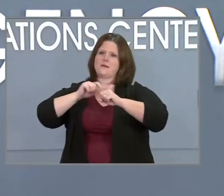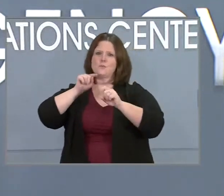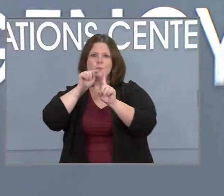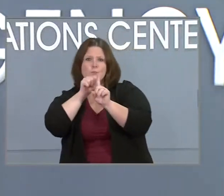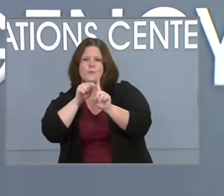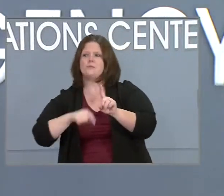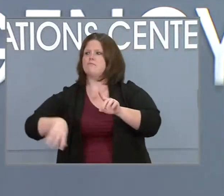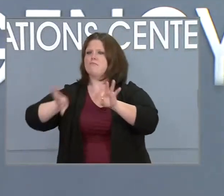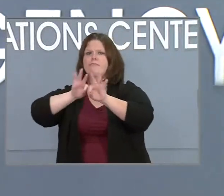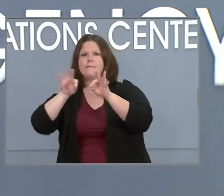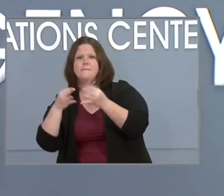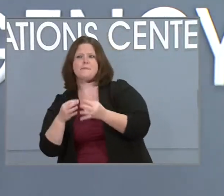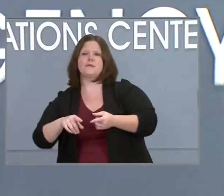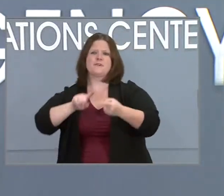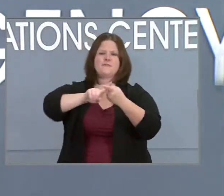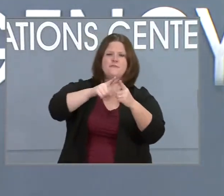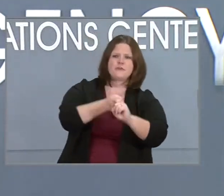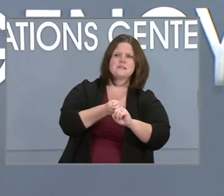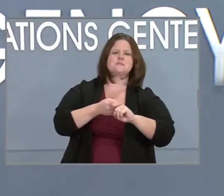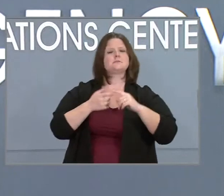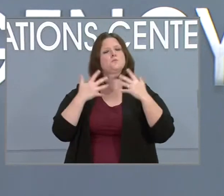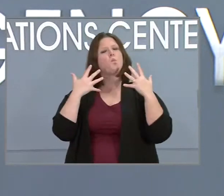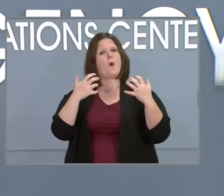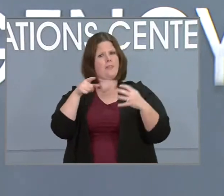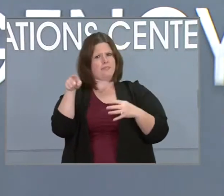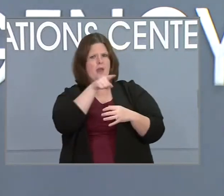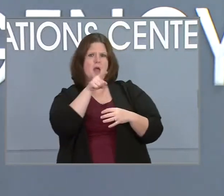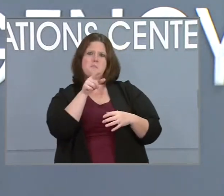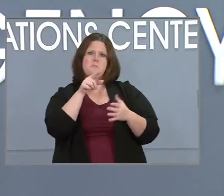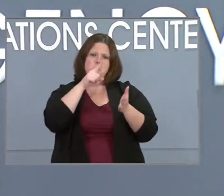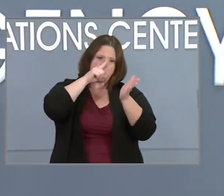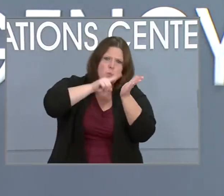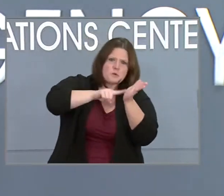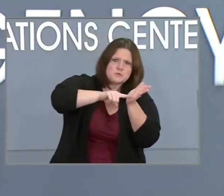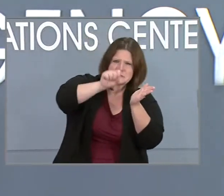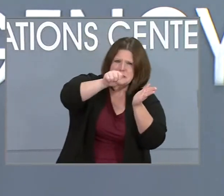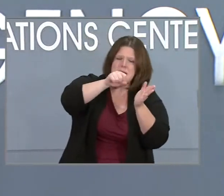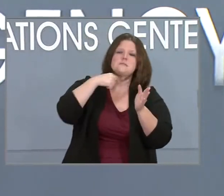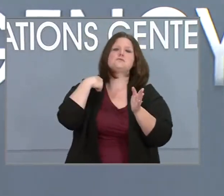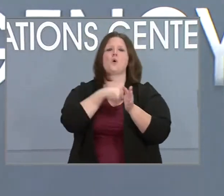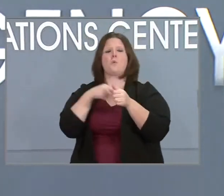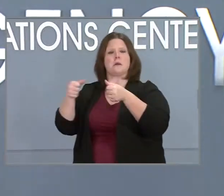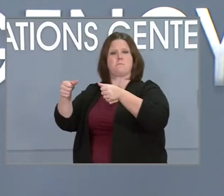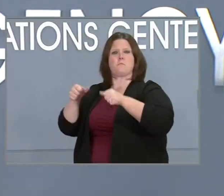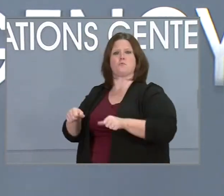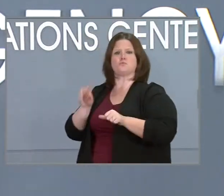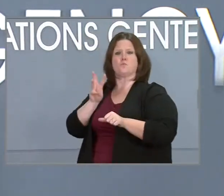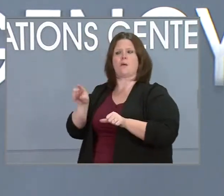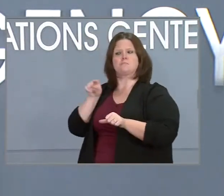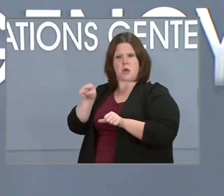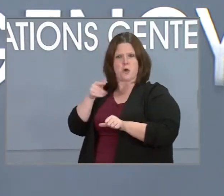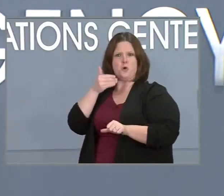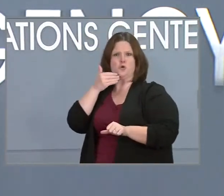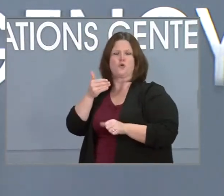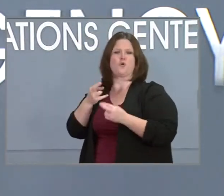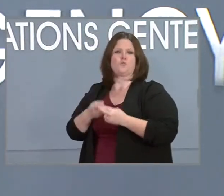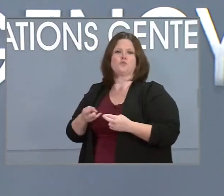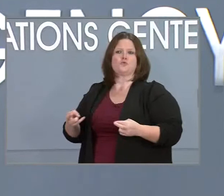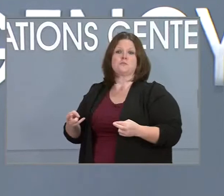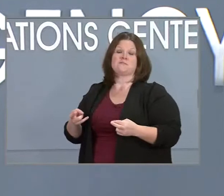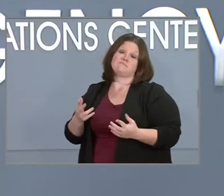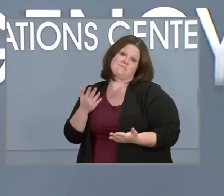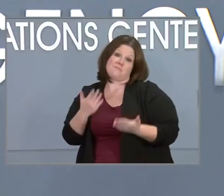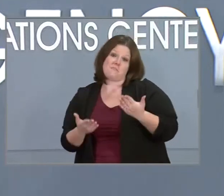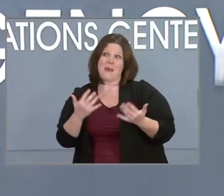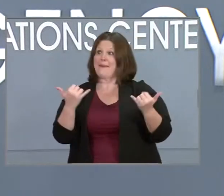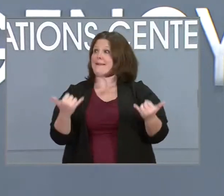everyone. So we want them to get their own good information, make sure they know where that is. So we're trying to make sure we're reaching them where they are, probably not on this